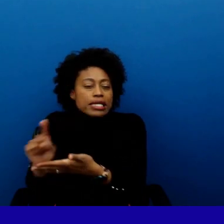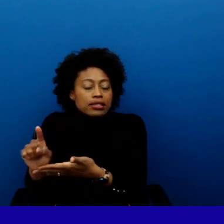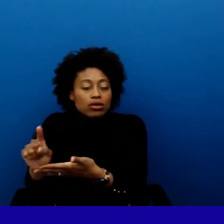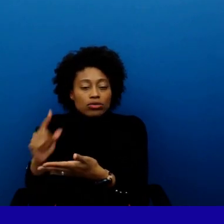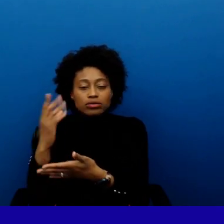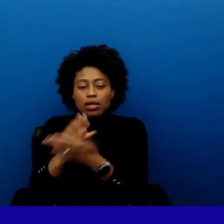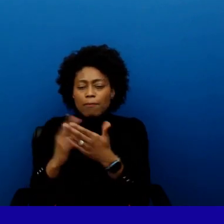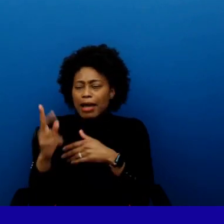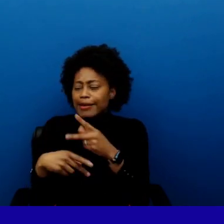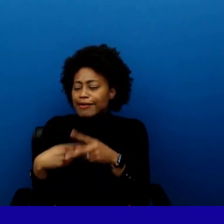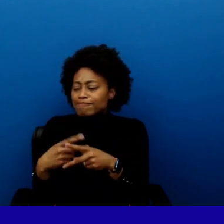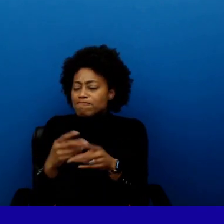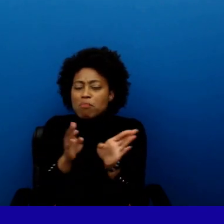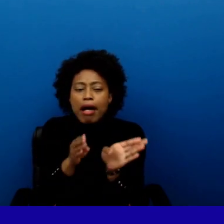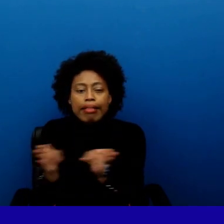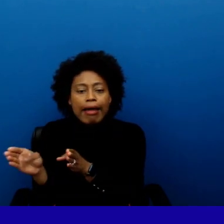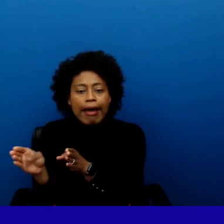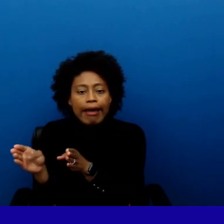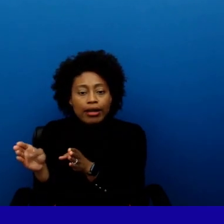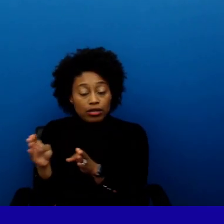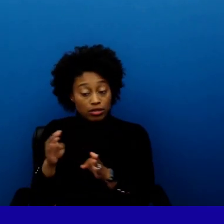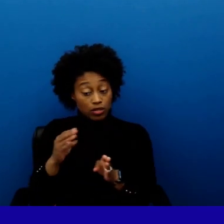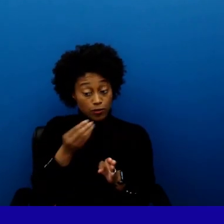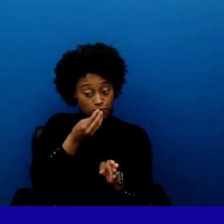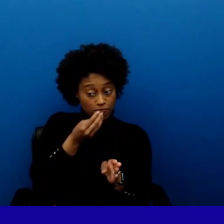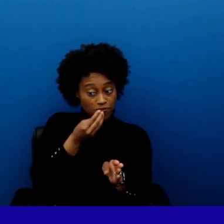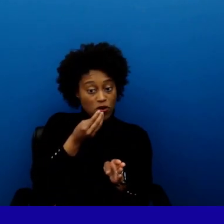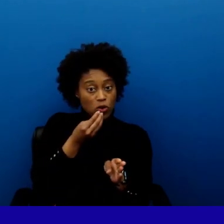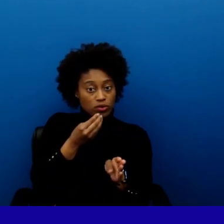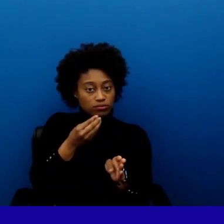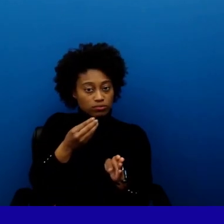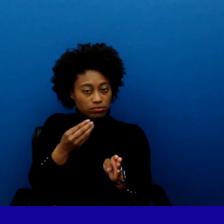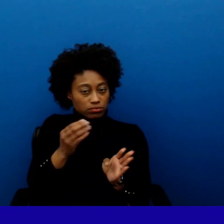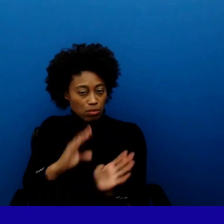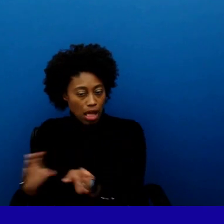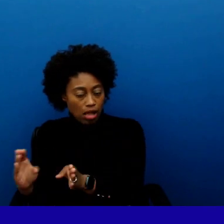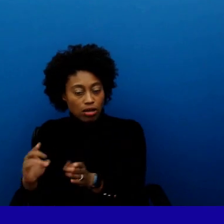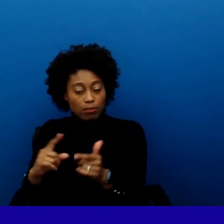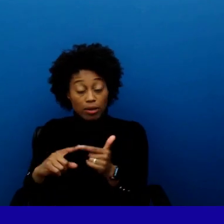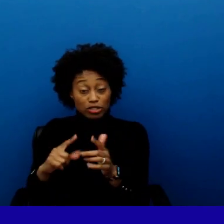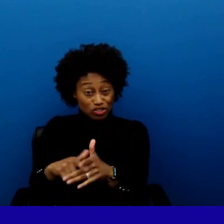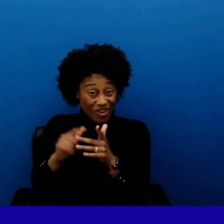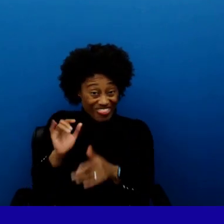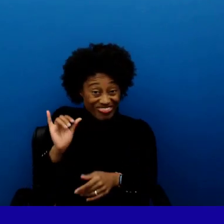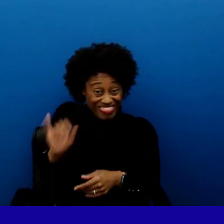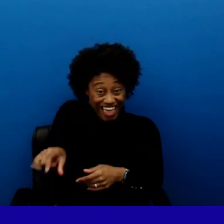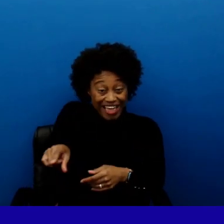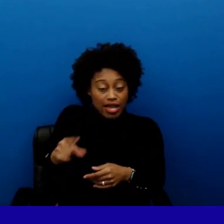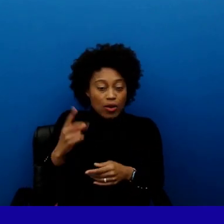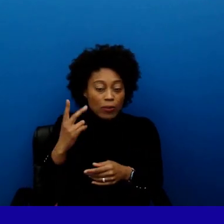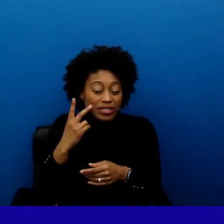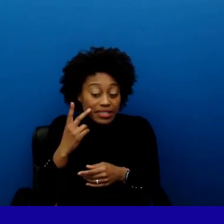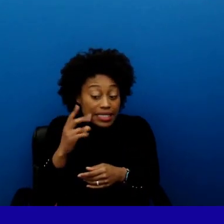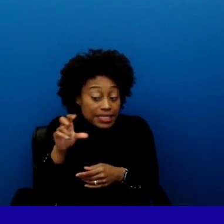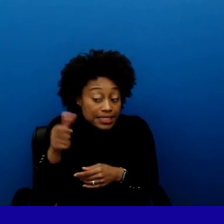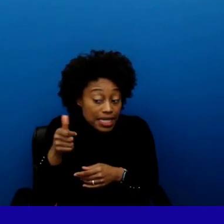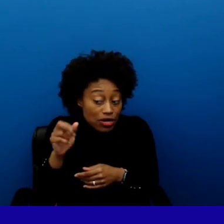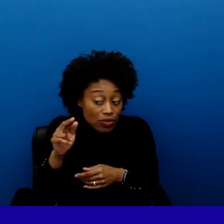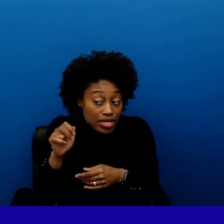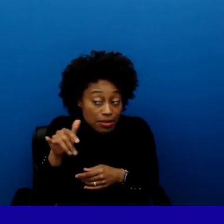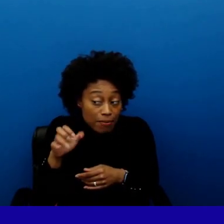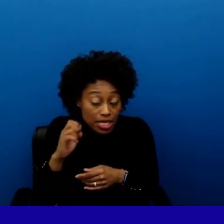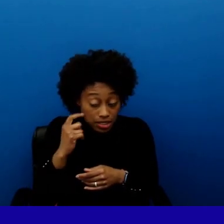plan. Um, and start off there and see how much work that little 10 recipes